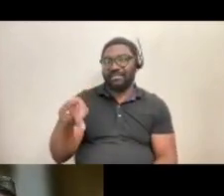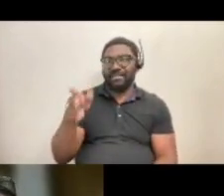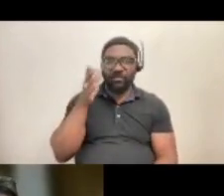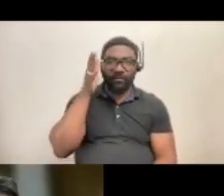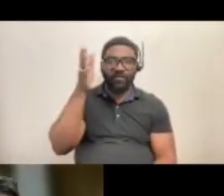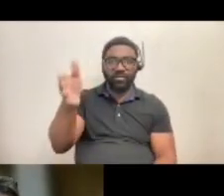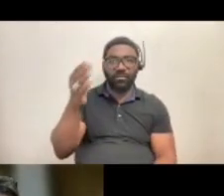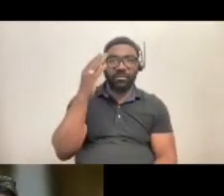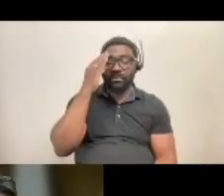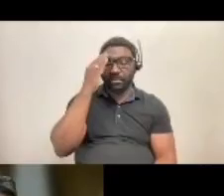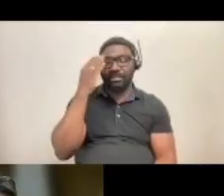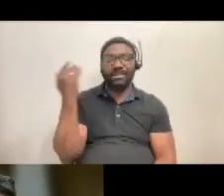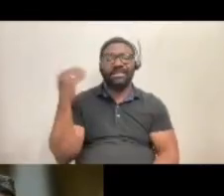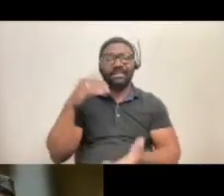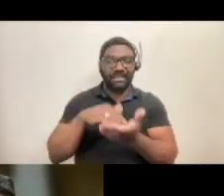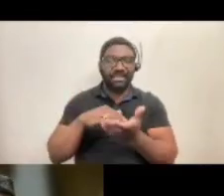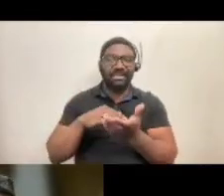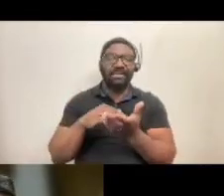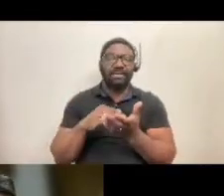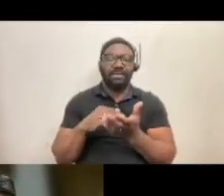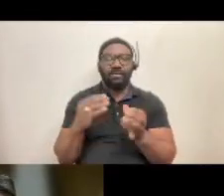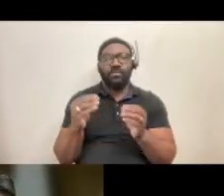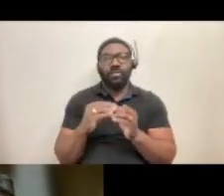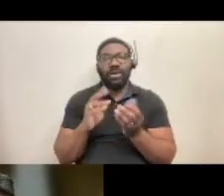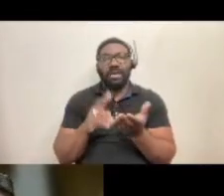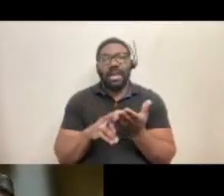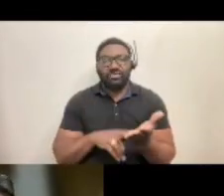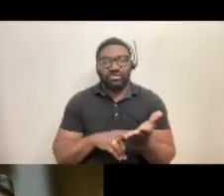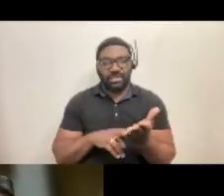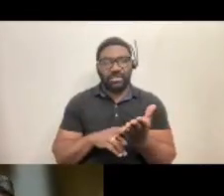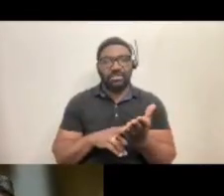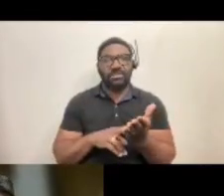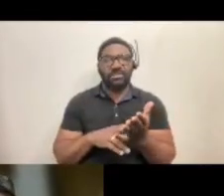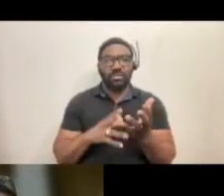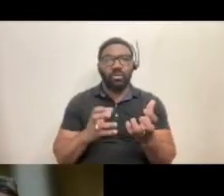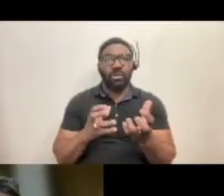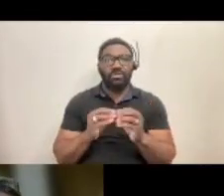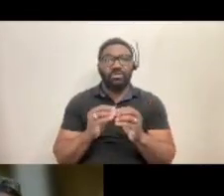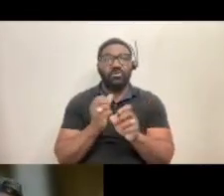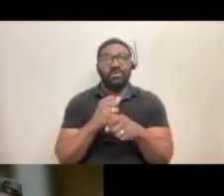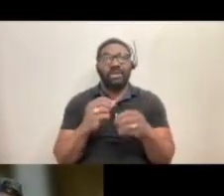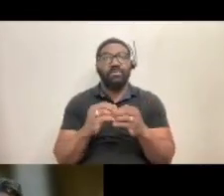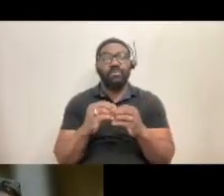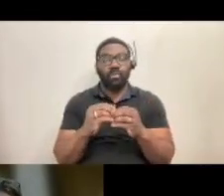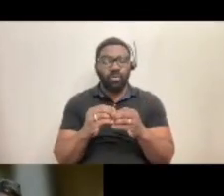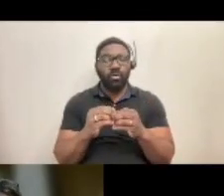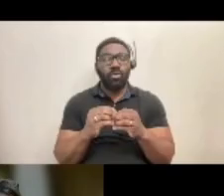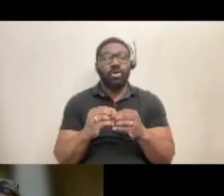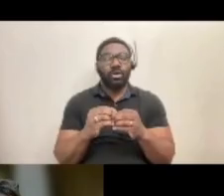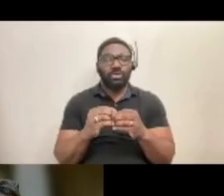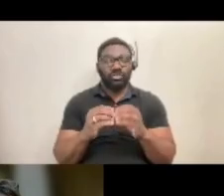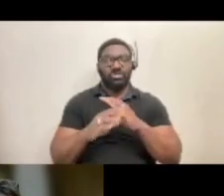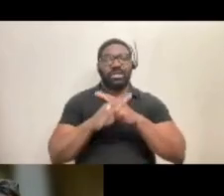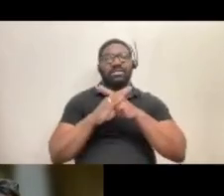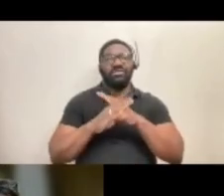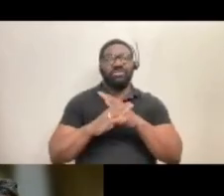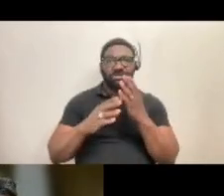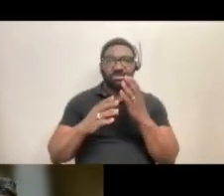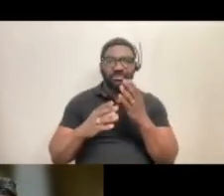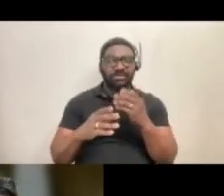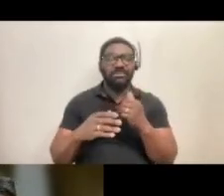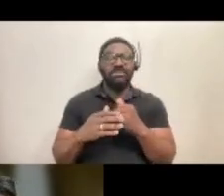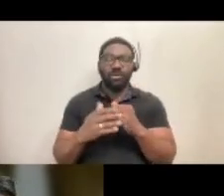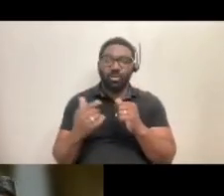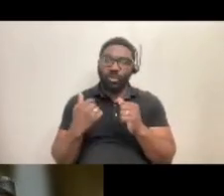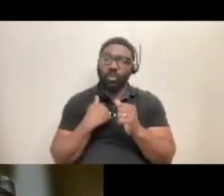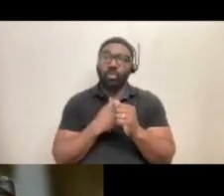contracting mechanism that creates more challenges than pathways forward. So we're still working on that. We're also looking at being able to